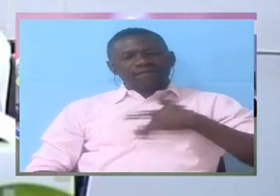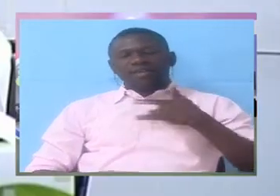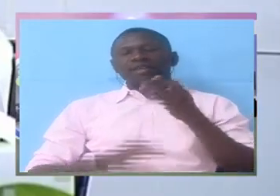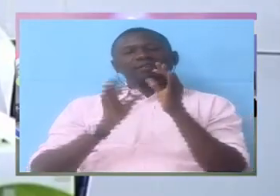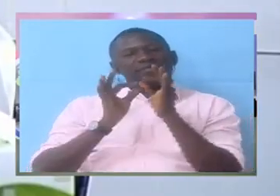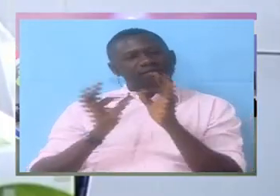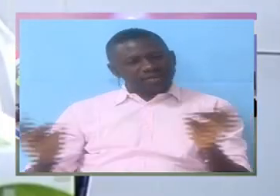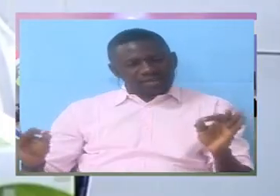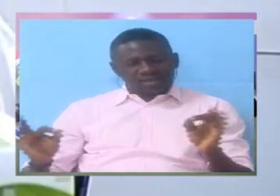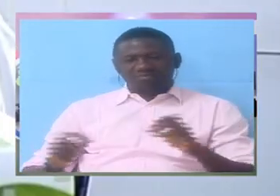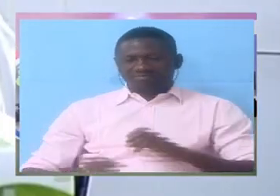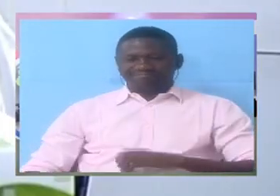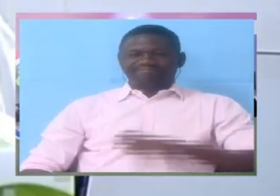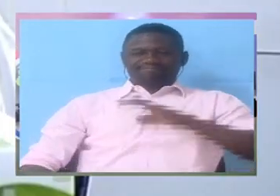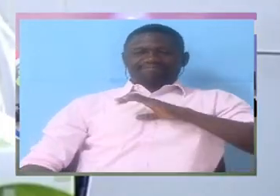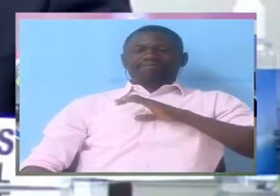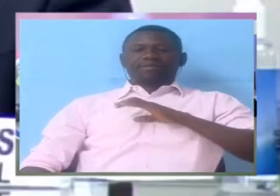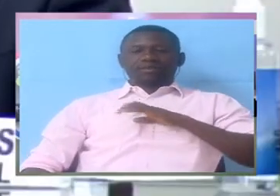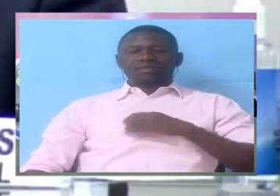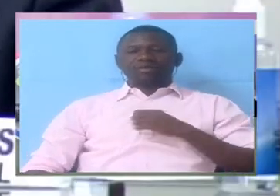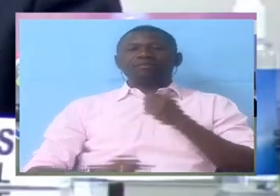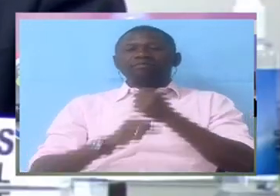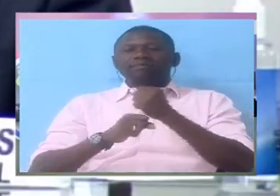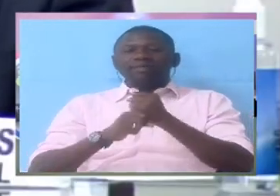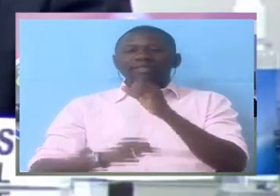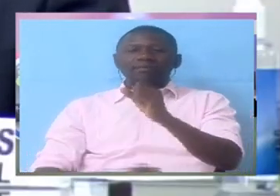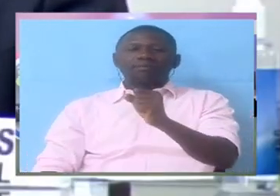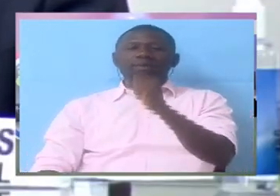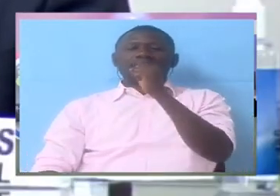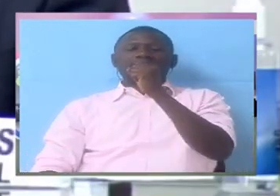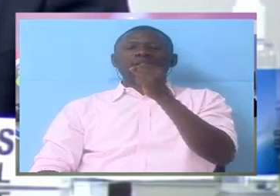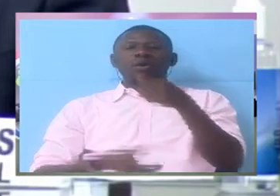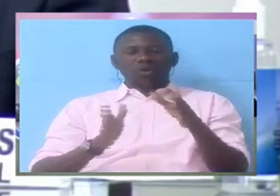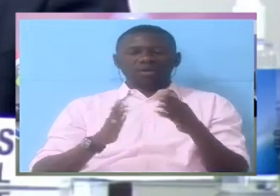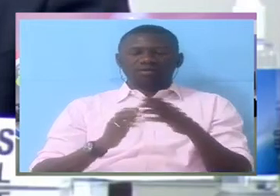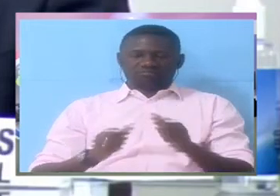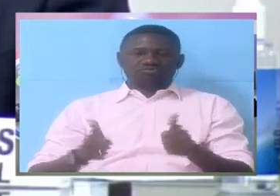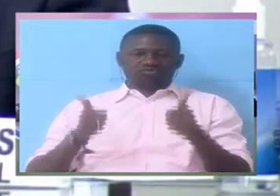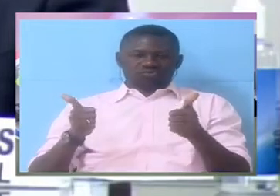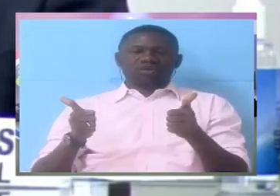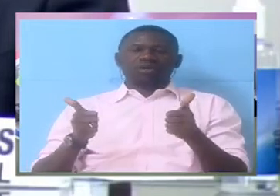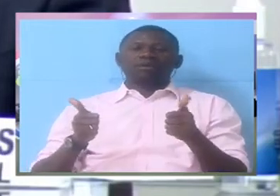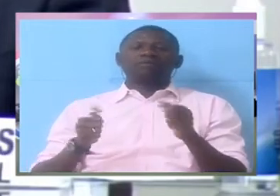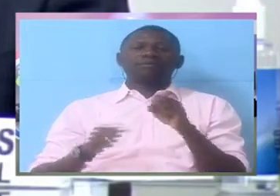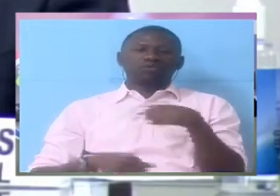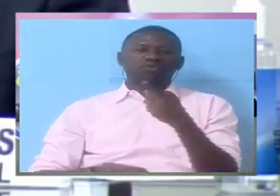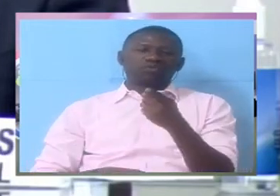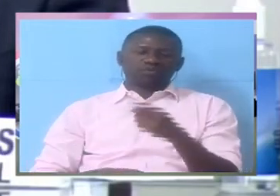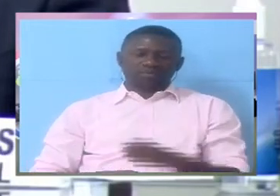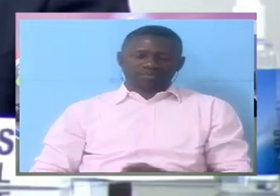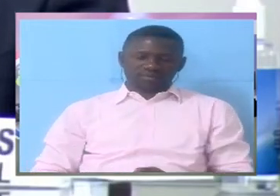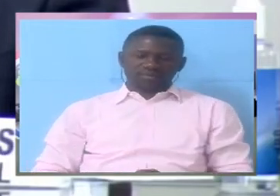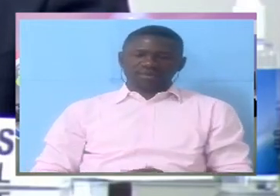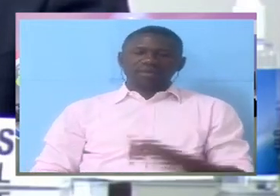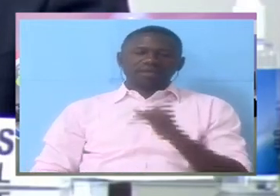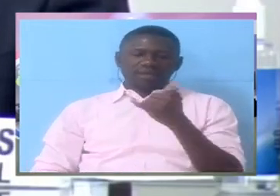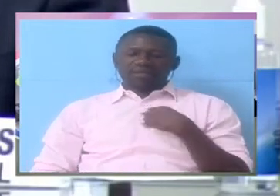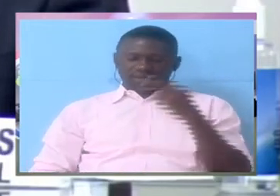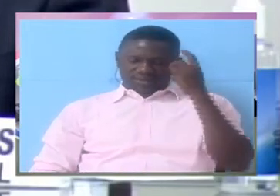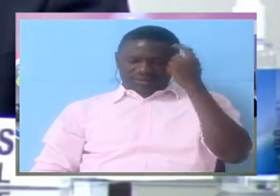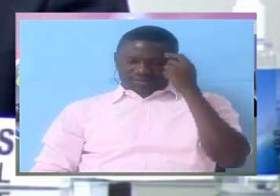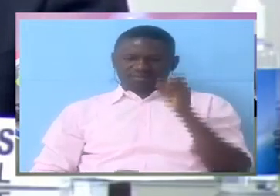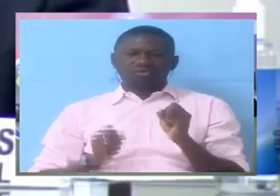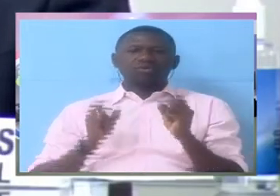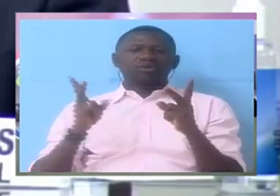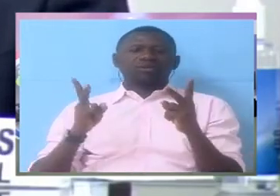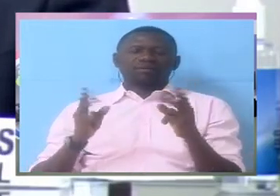Thank you. Just set it up in a way that would be most convenient yeah. for you. Well, I think it's okay this way. All right. Oh. Thank you very